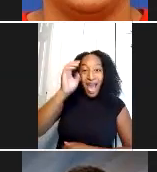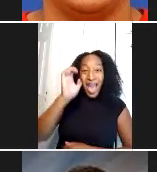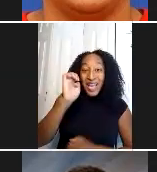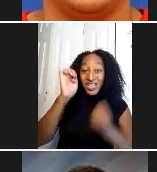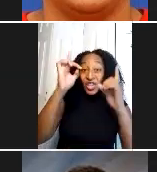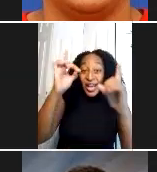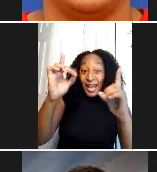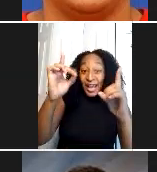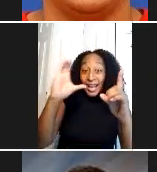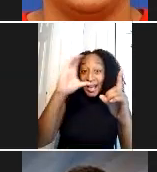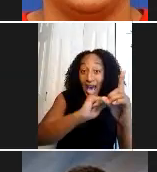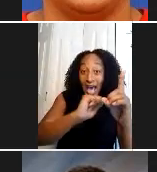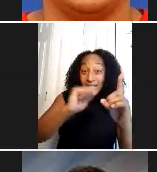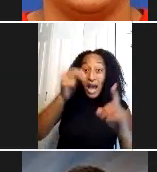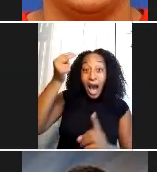those three,